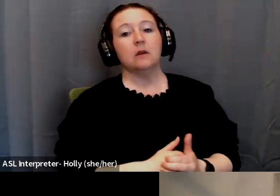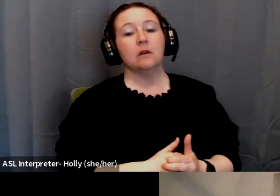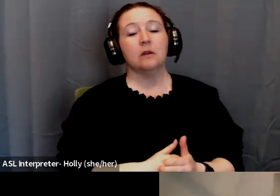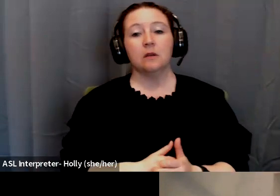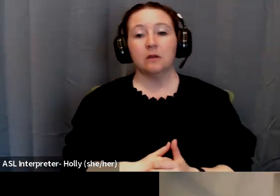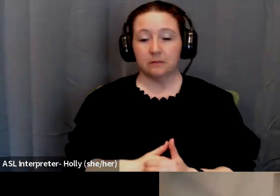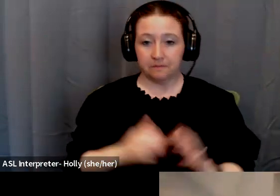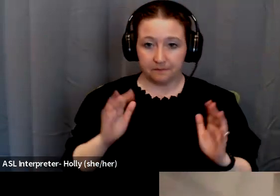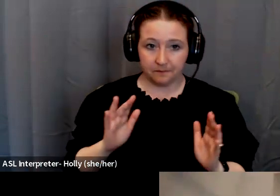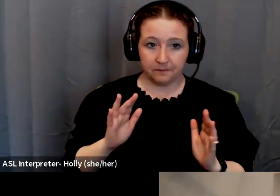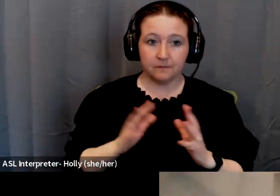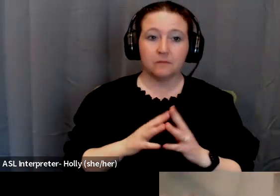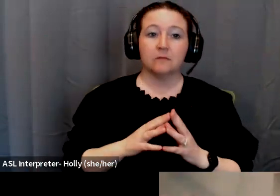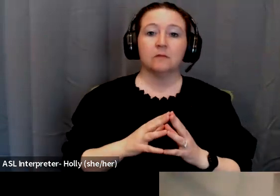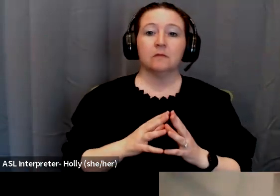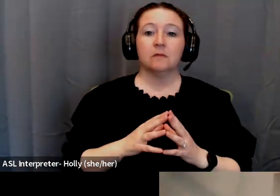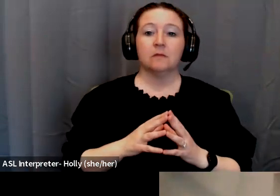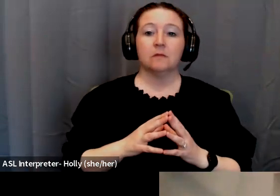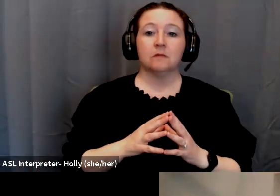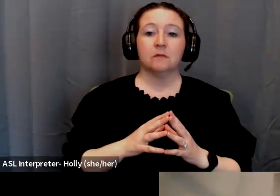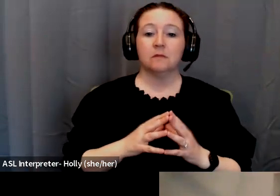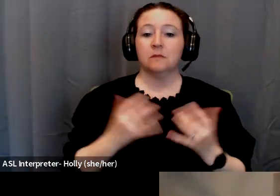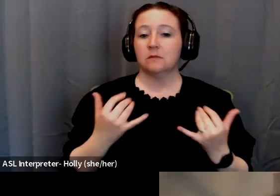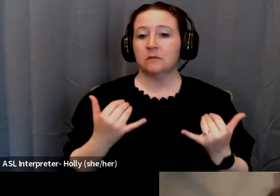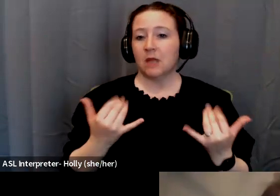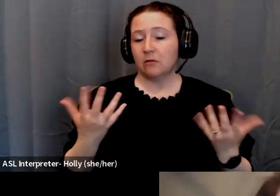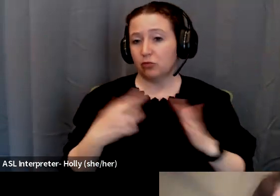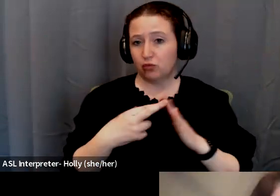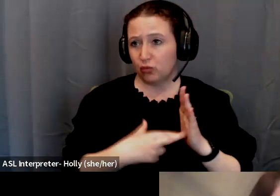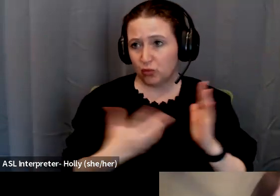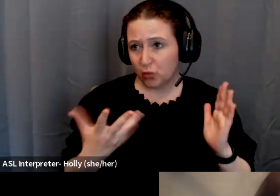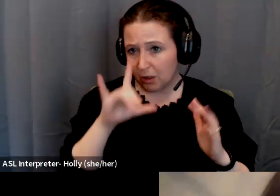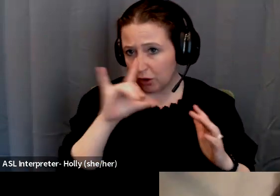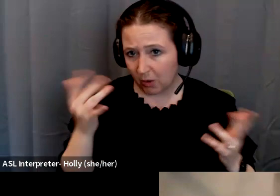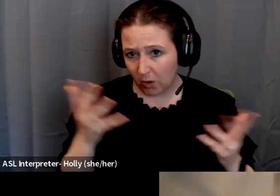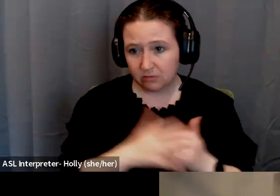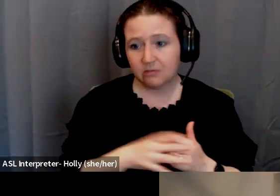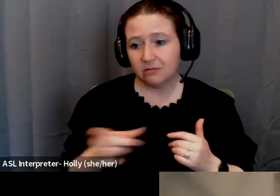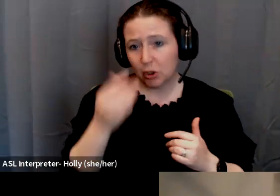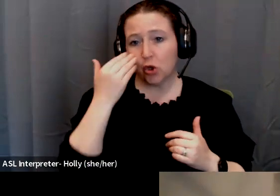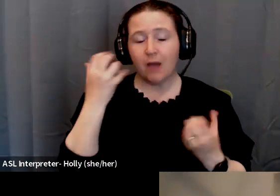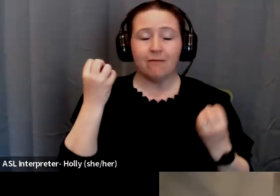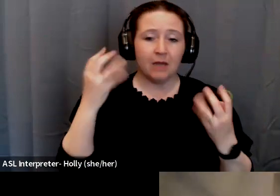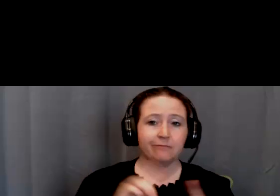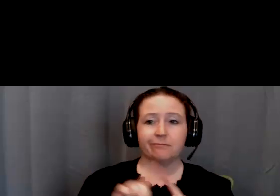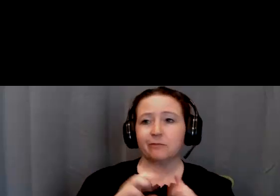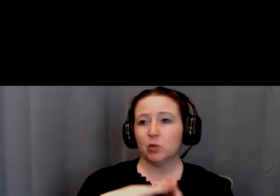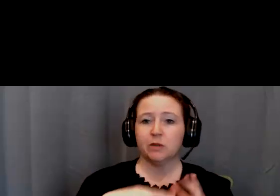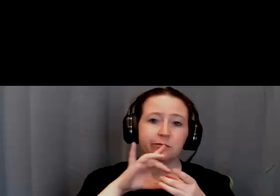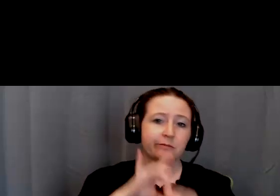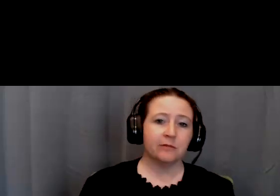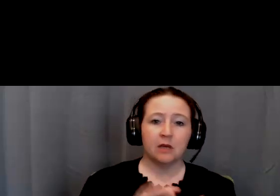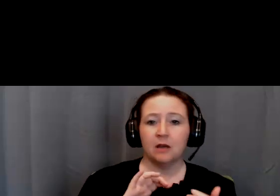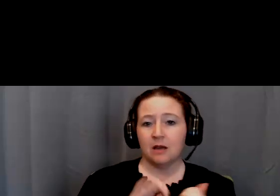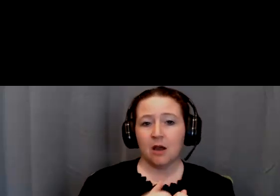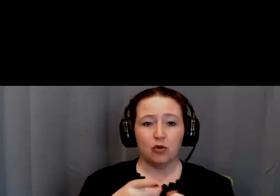With that, what are some of the rules? Well, as you know, there's lots of rules about how you can